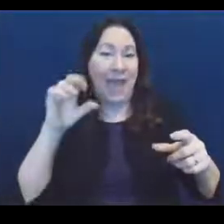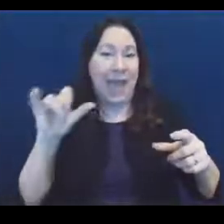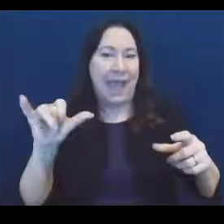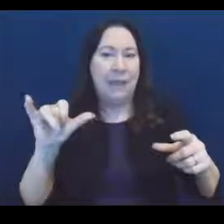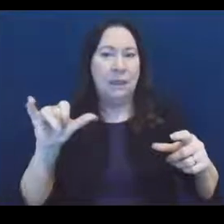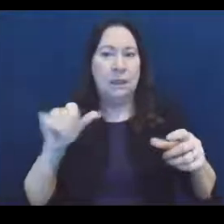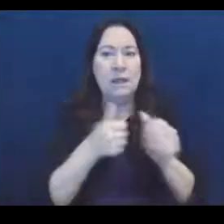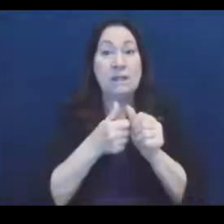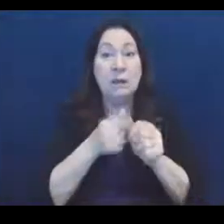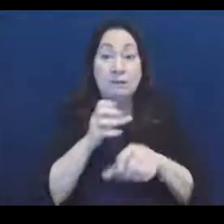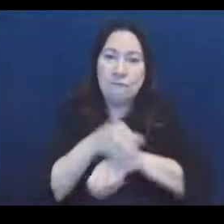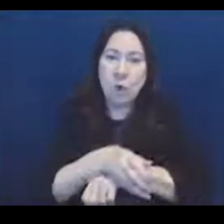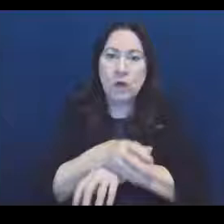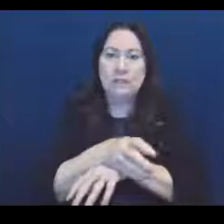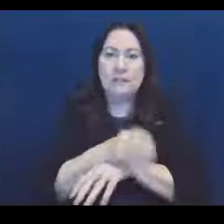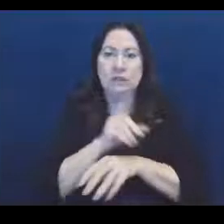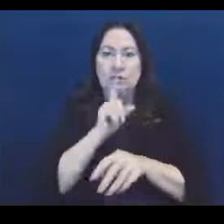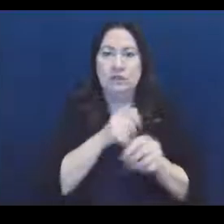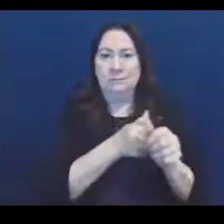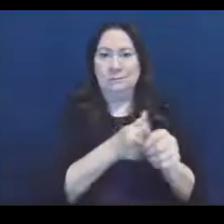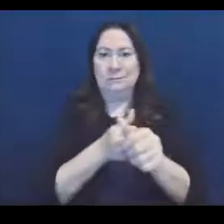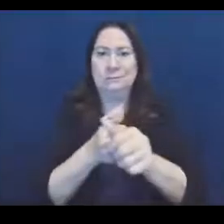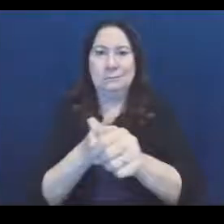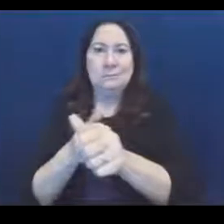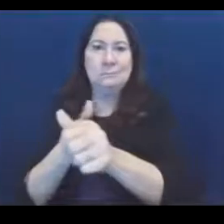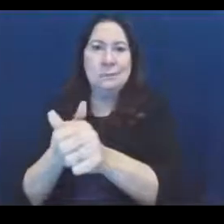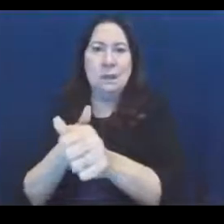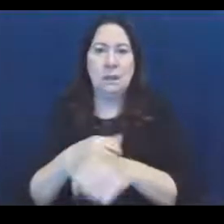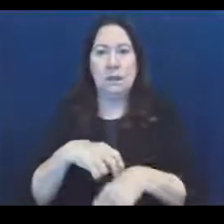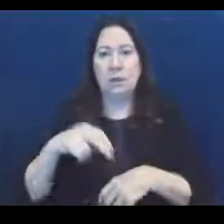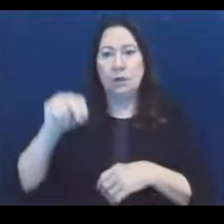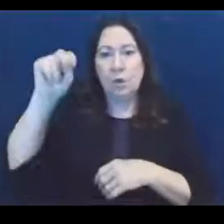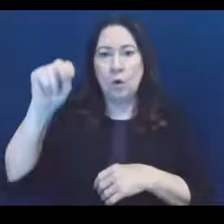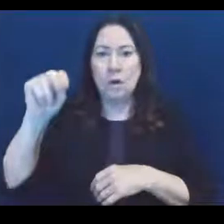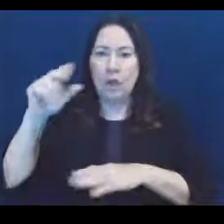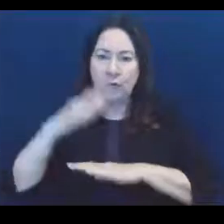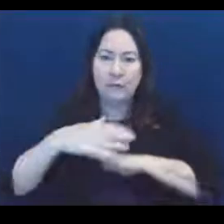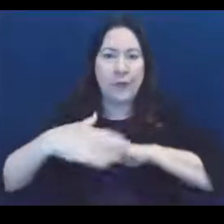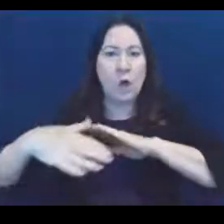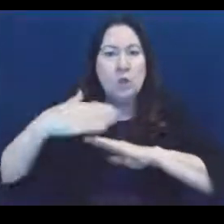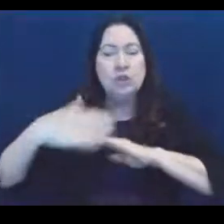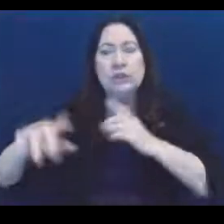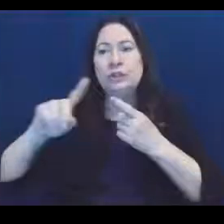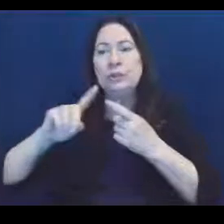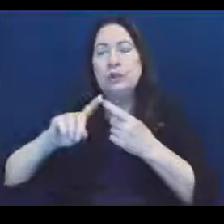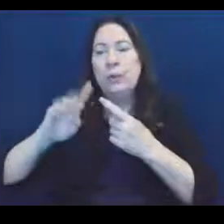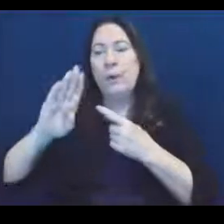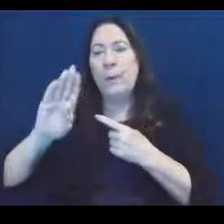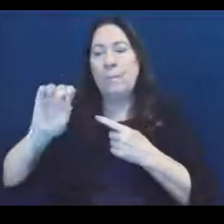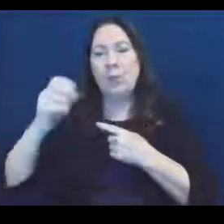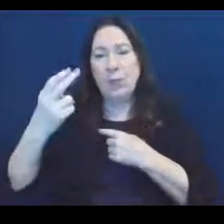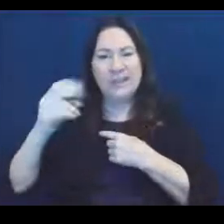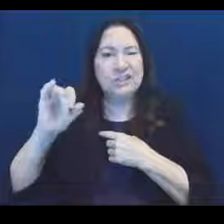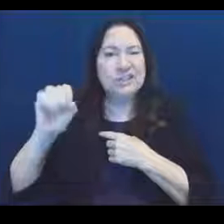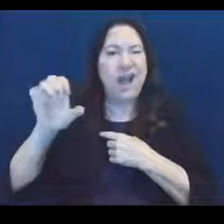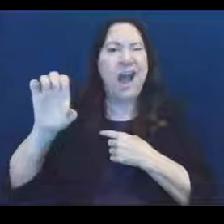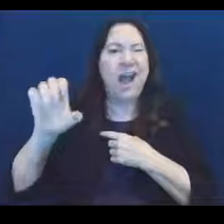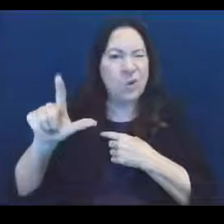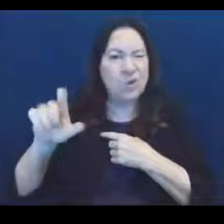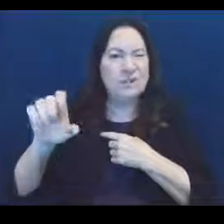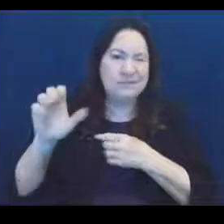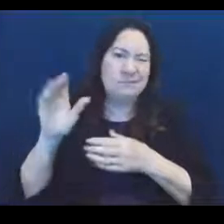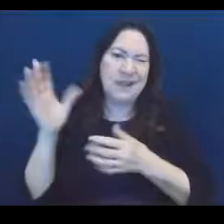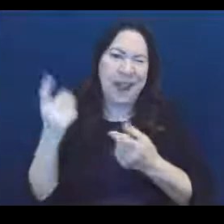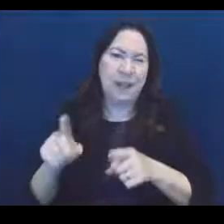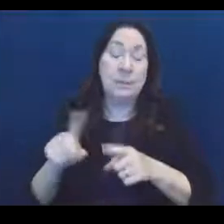with the storm wherever the storm goes. That can be north over the open ocean toward the British Isles. That happens occasionally. But more interestingly